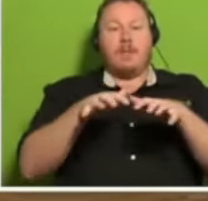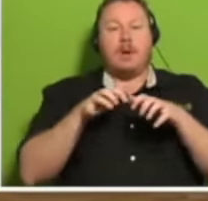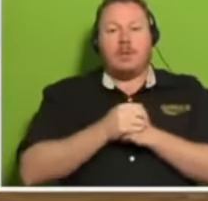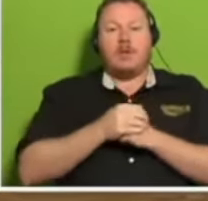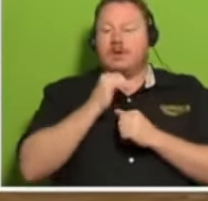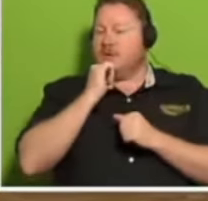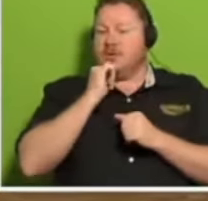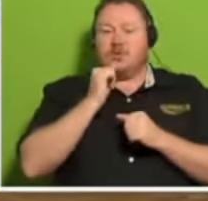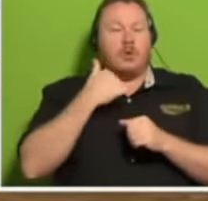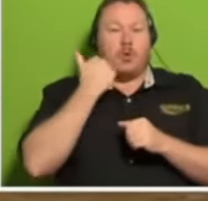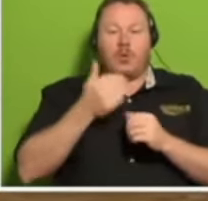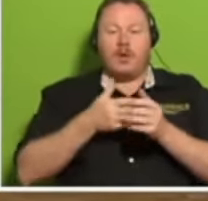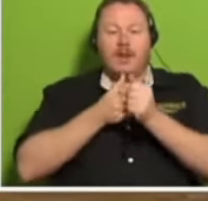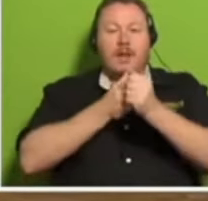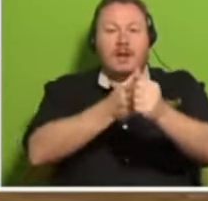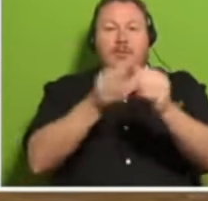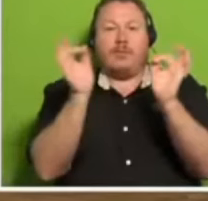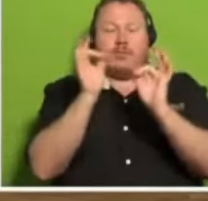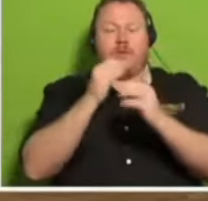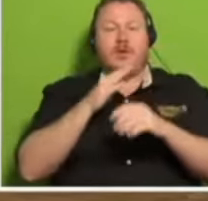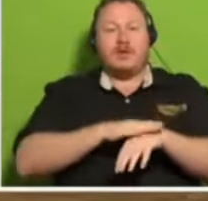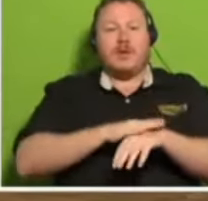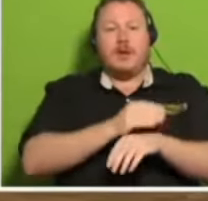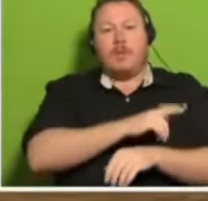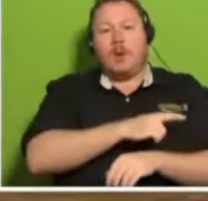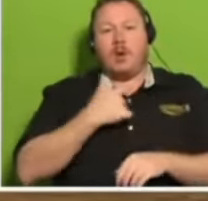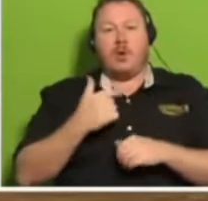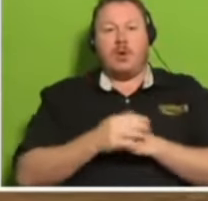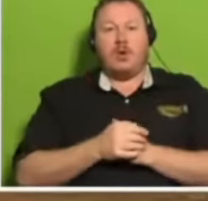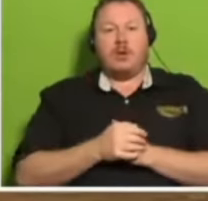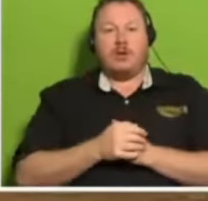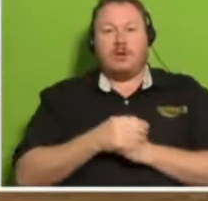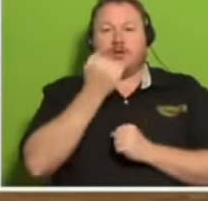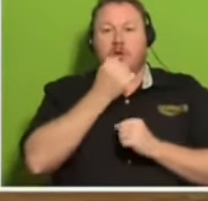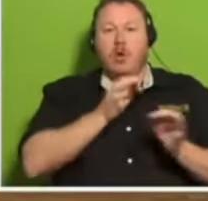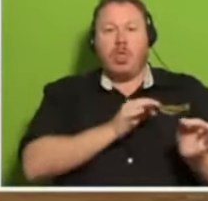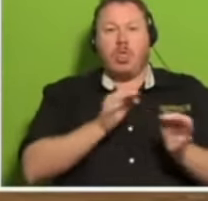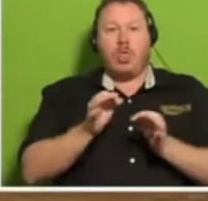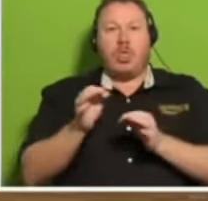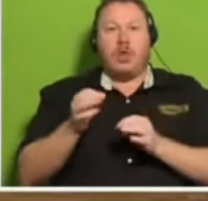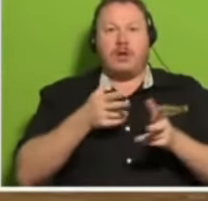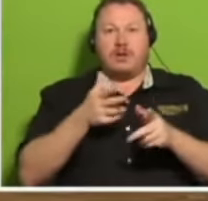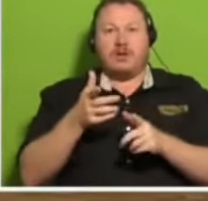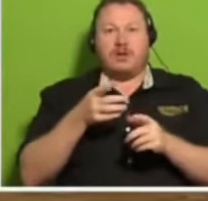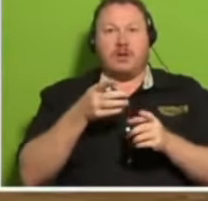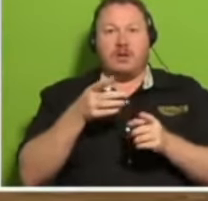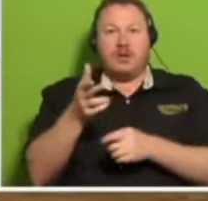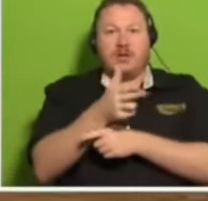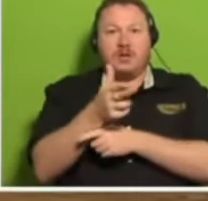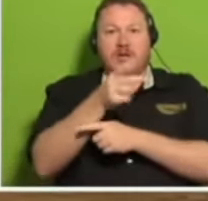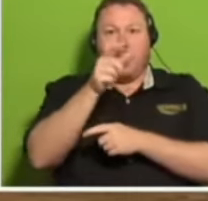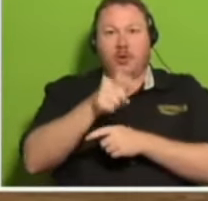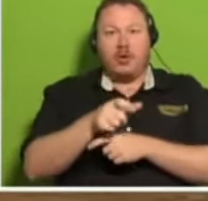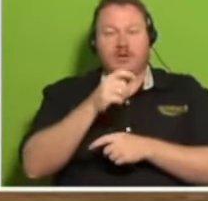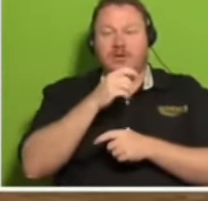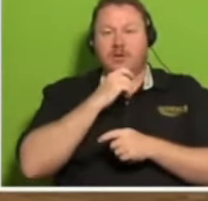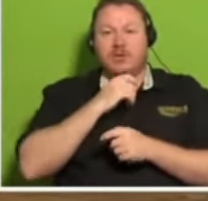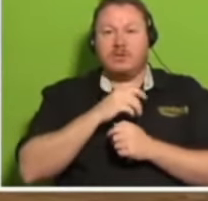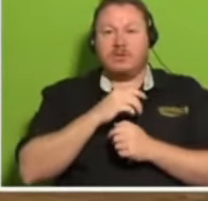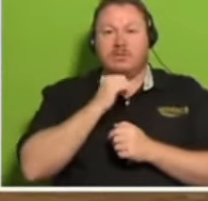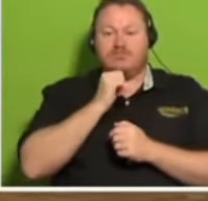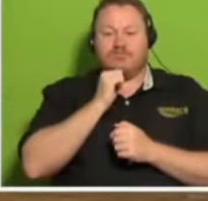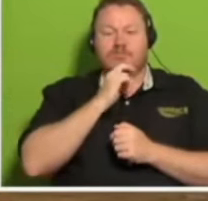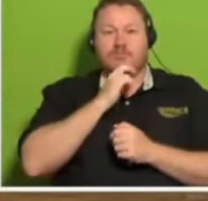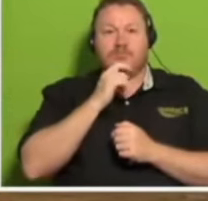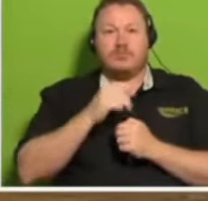leaderless for prolonged periods. Albert Einstein once said that if you can't explain it to a six-year-old, you don't